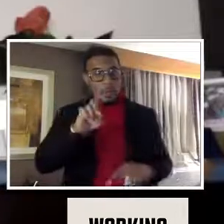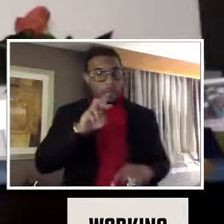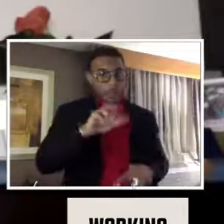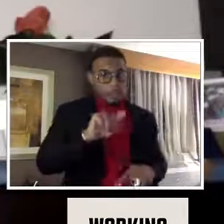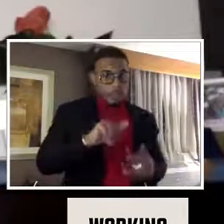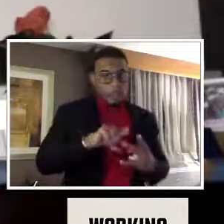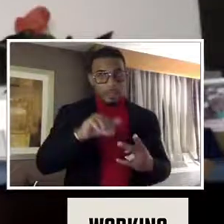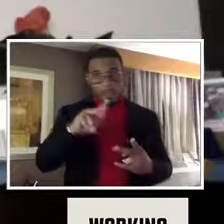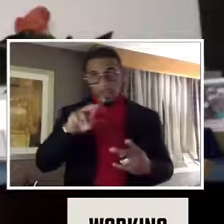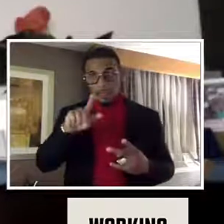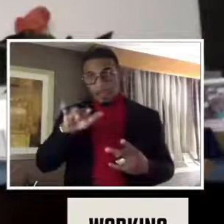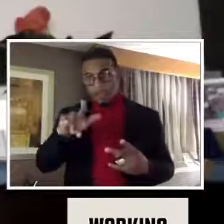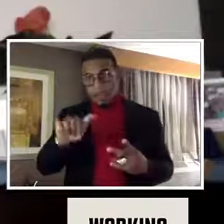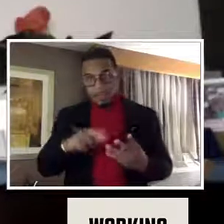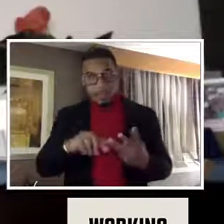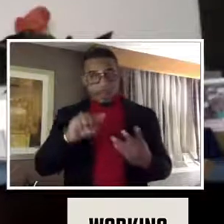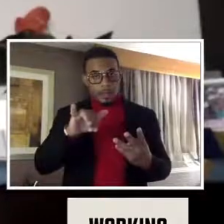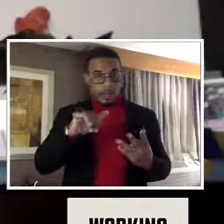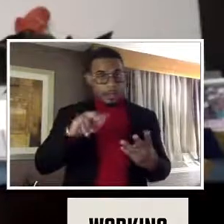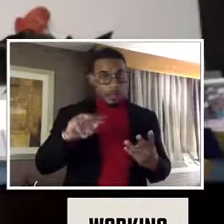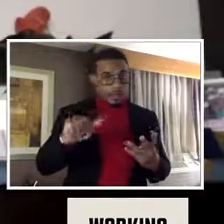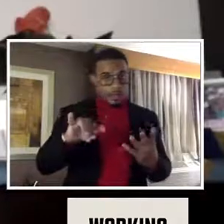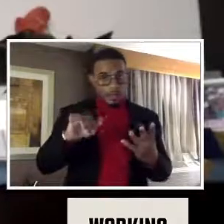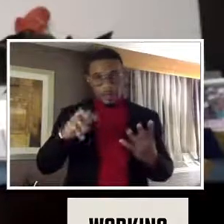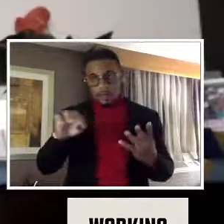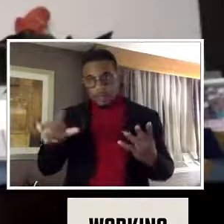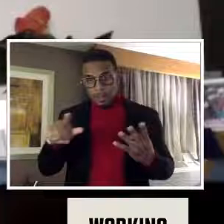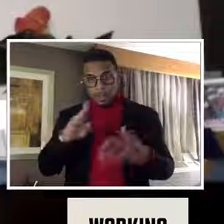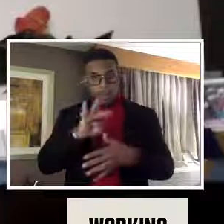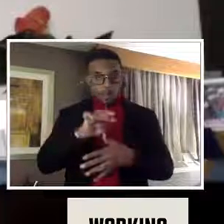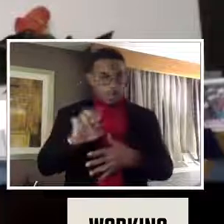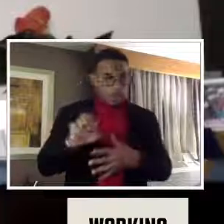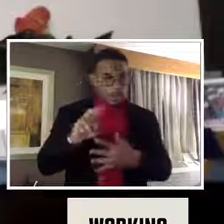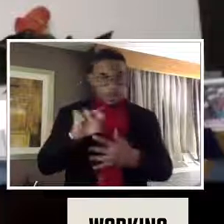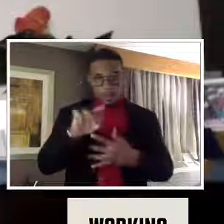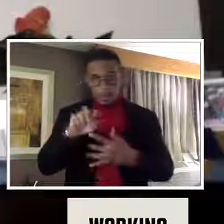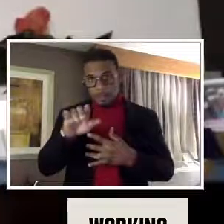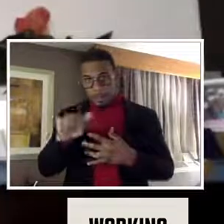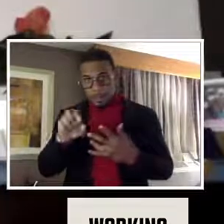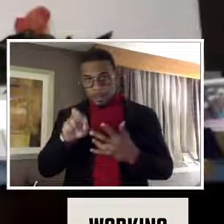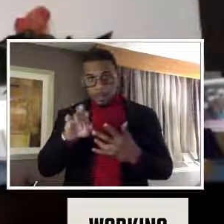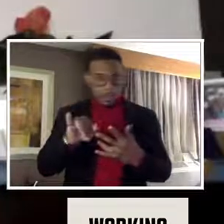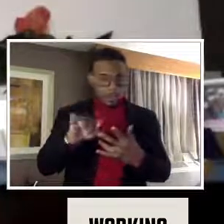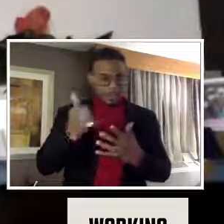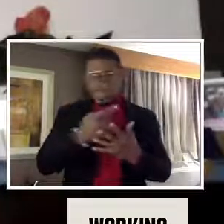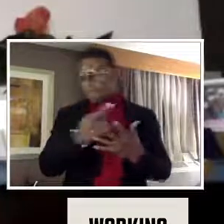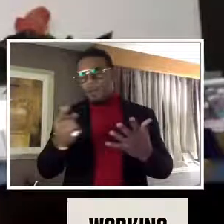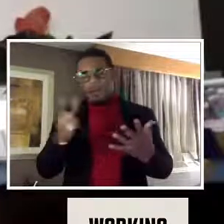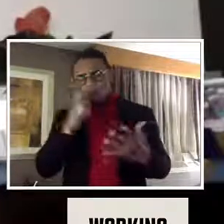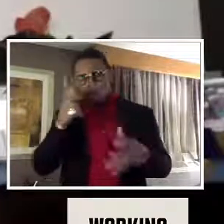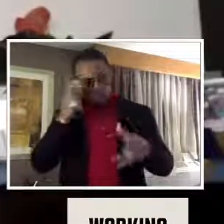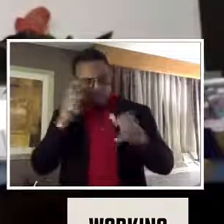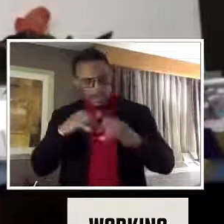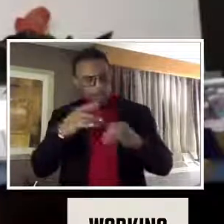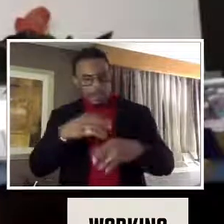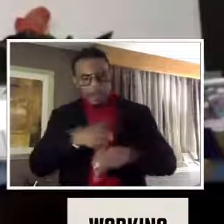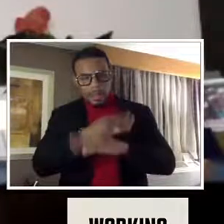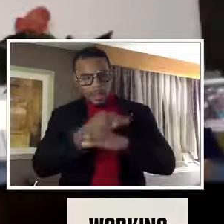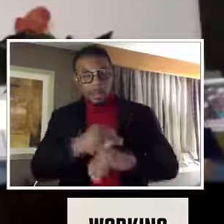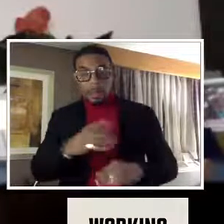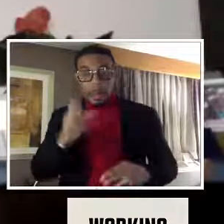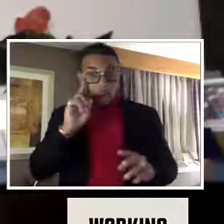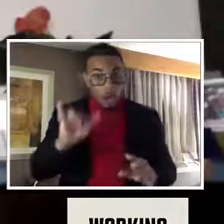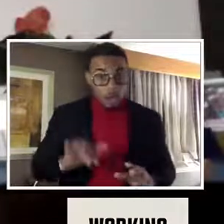Kendra and Kayla and Ayanna and Jamal and Bree and Natalia and Corey and everybody who's listening on the live stream.